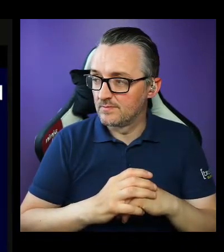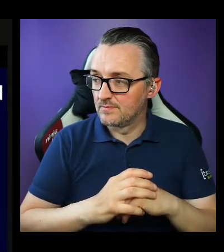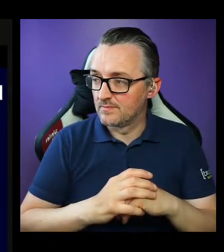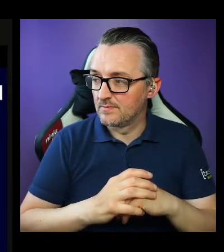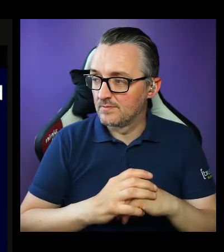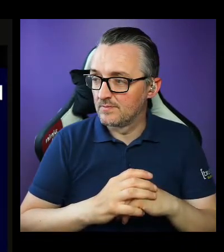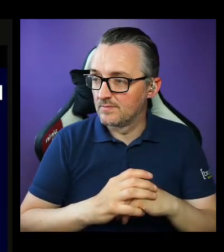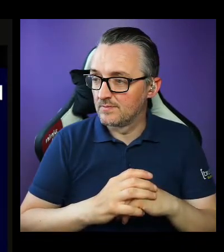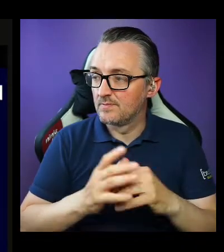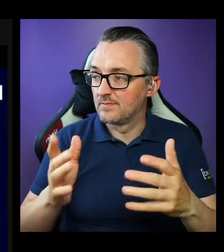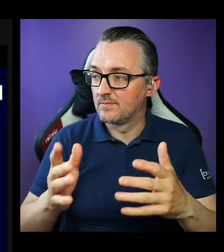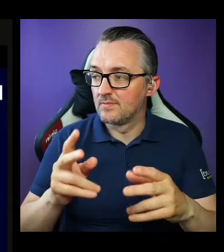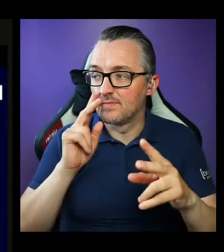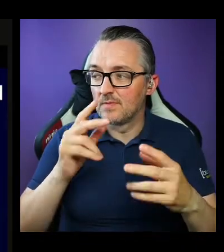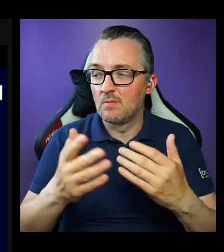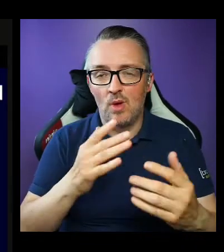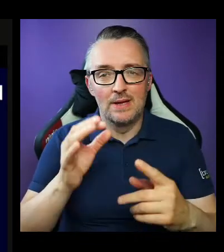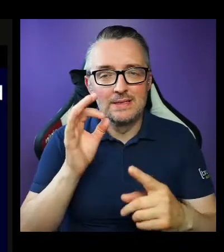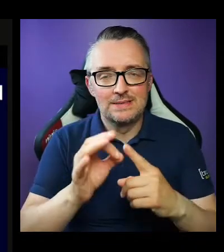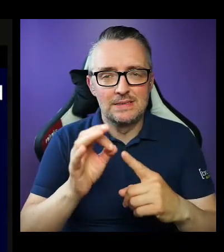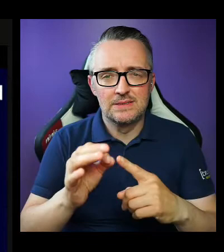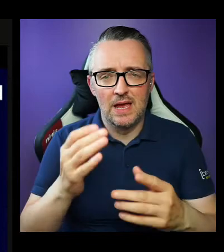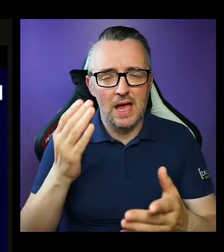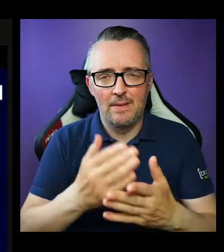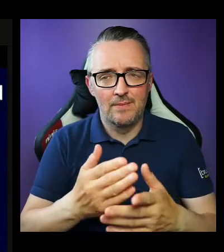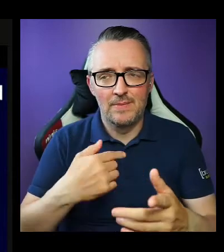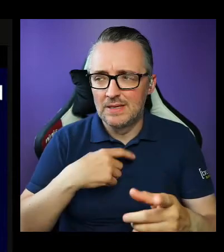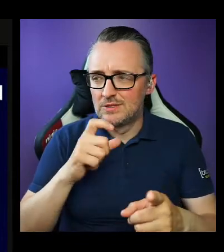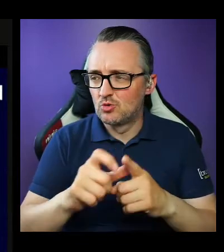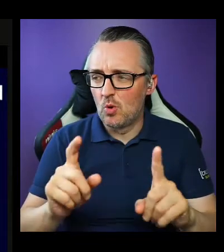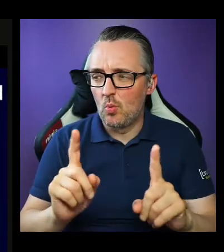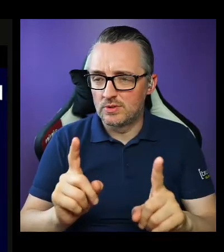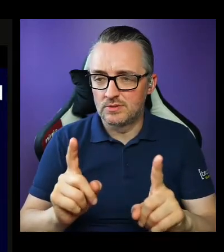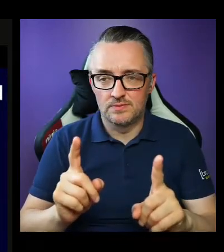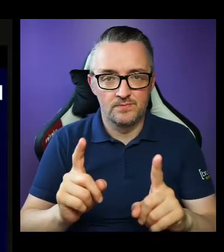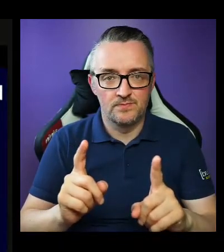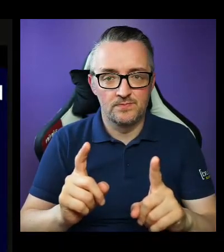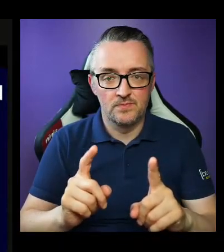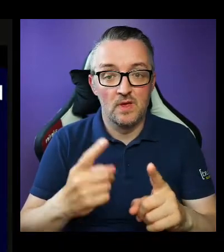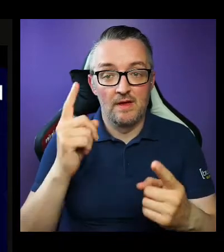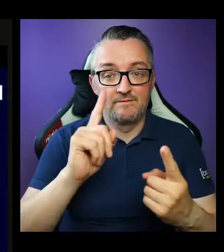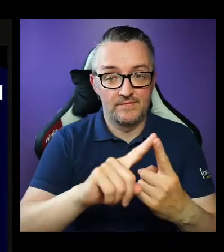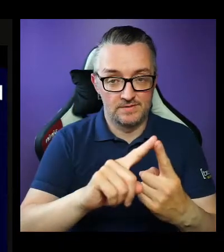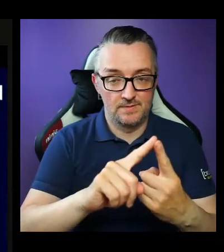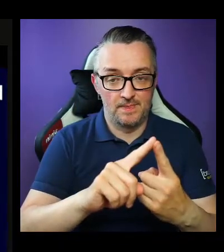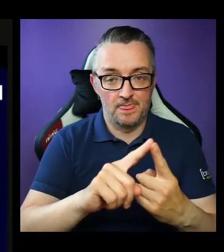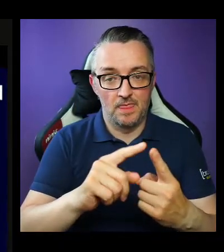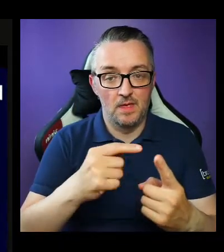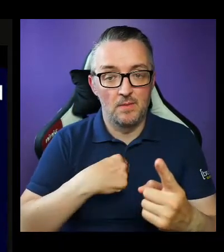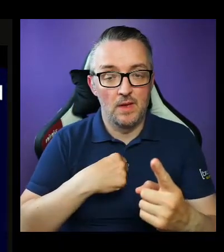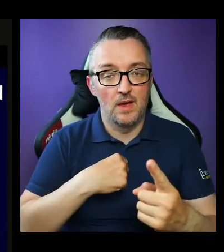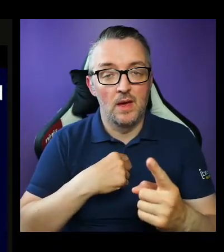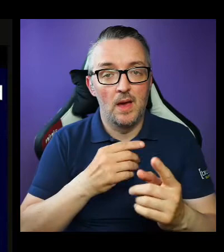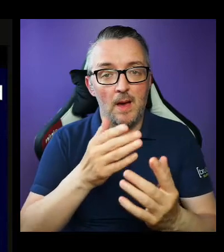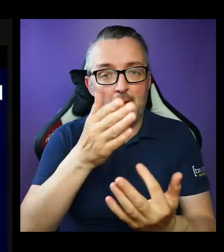But now let's see in more details, like what exactly have I done here. So first of all, for my partition